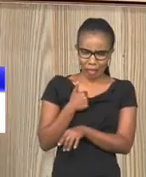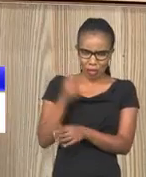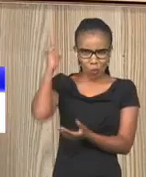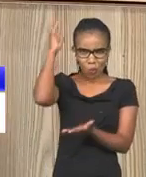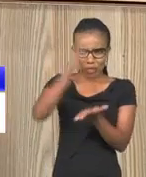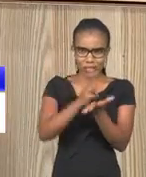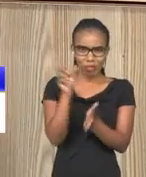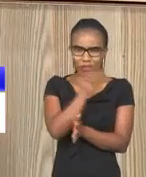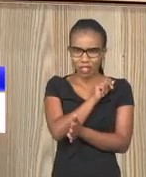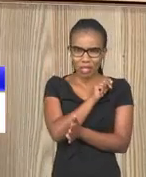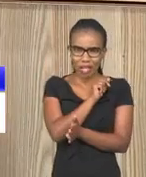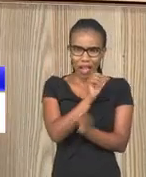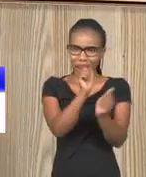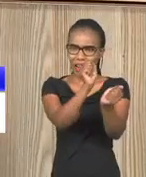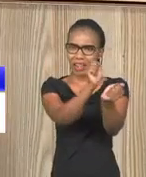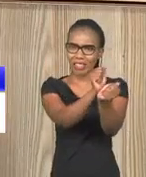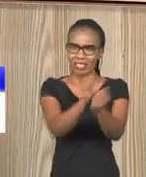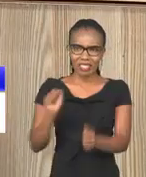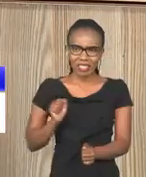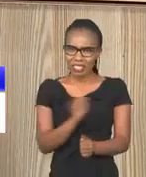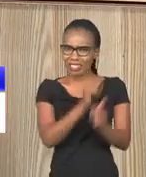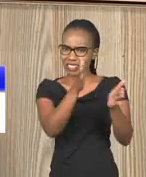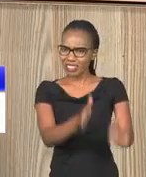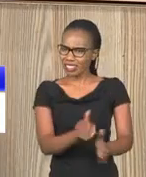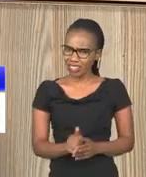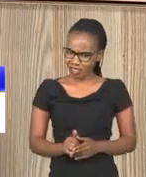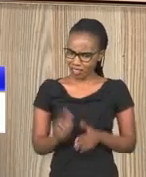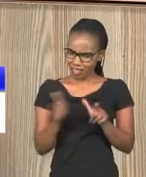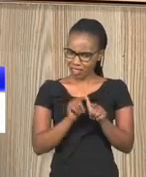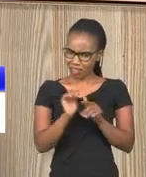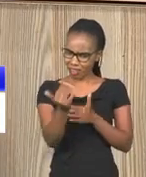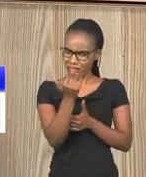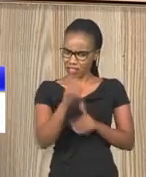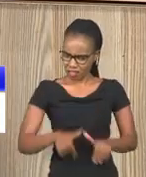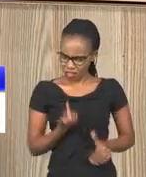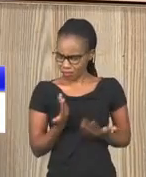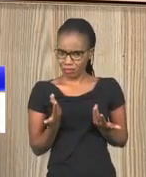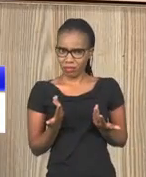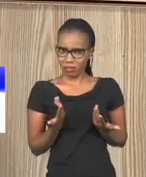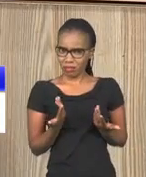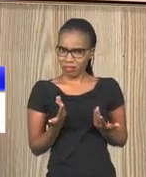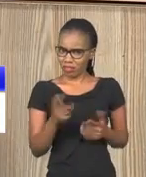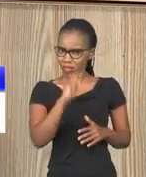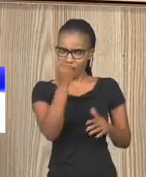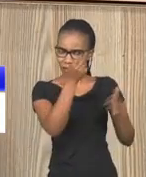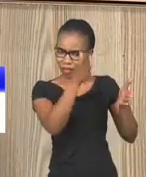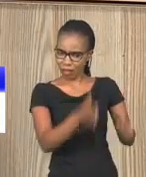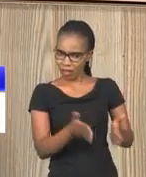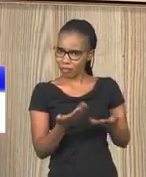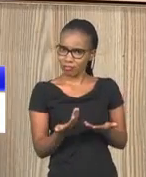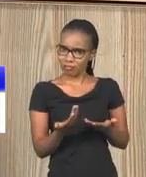witnessed the arrest of senators, and I asked myself, these are Kenyans, these